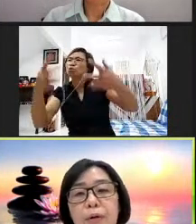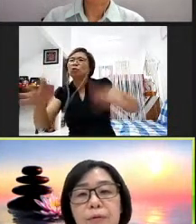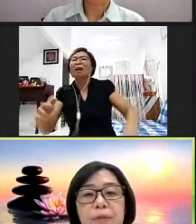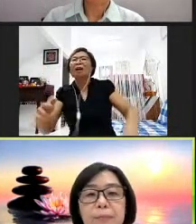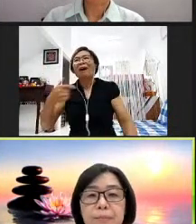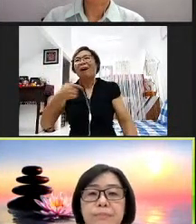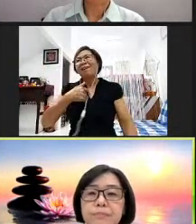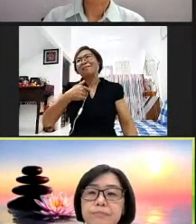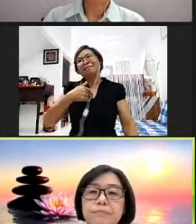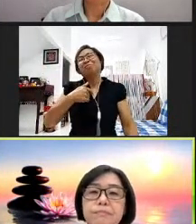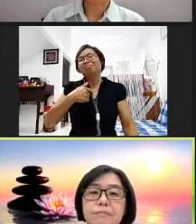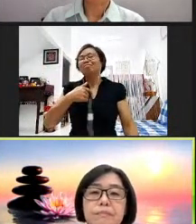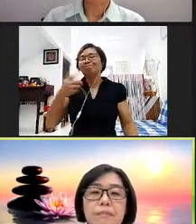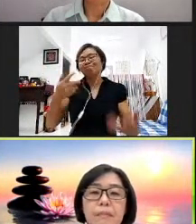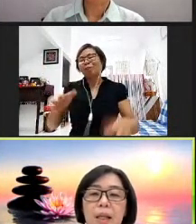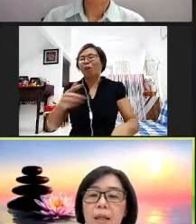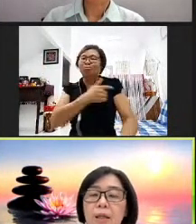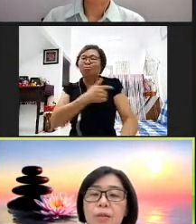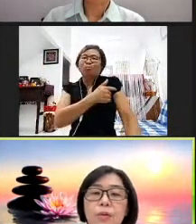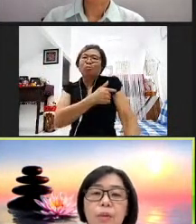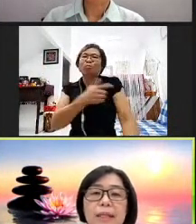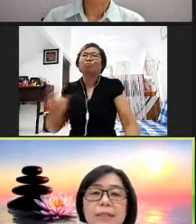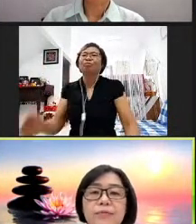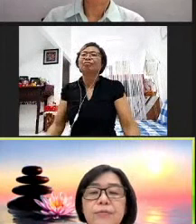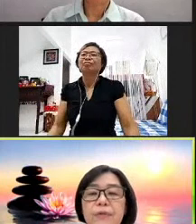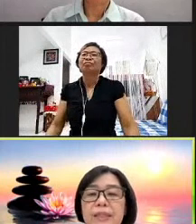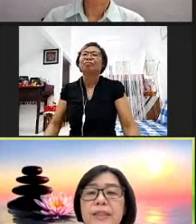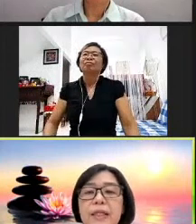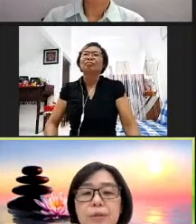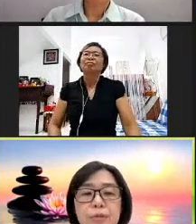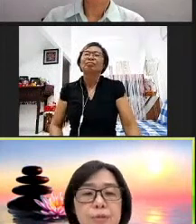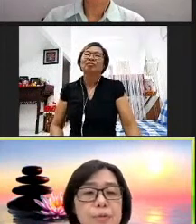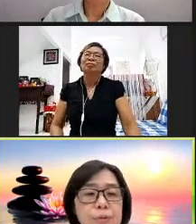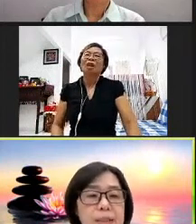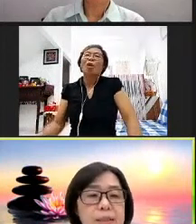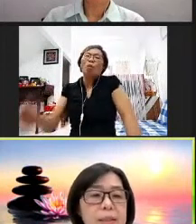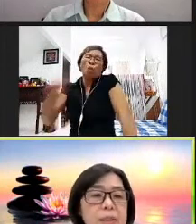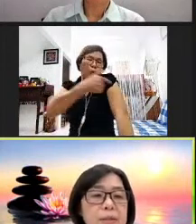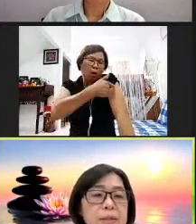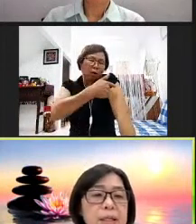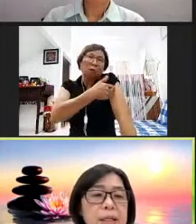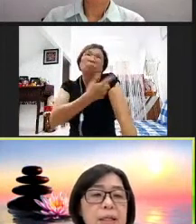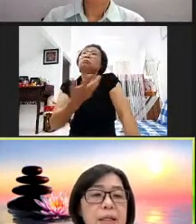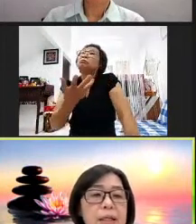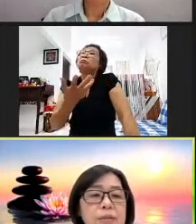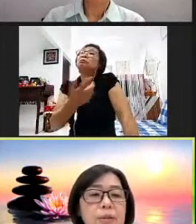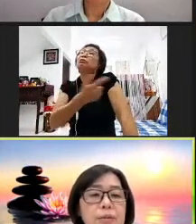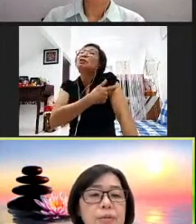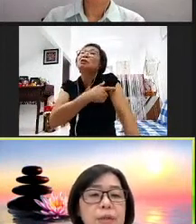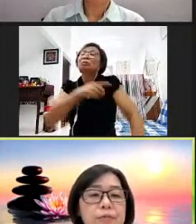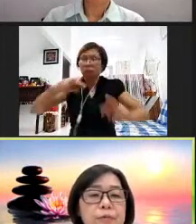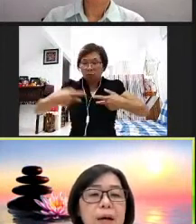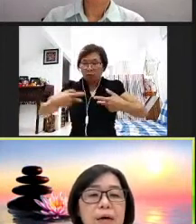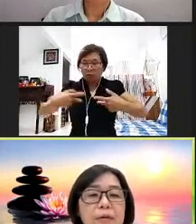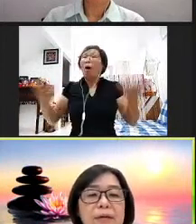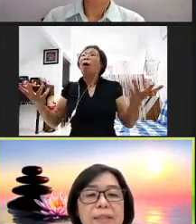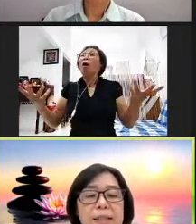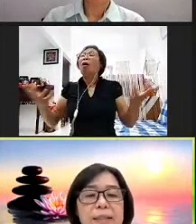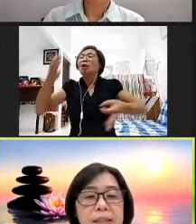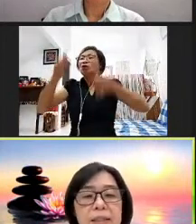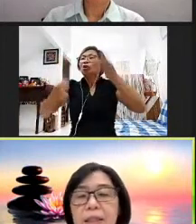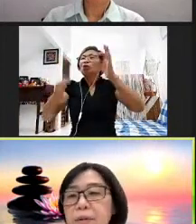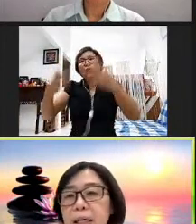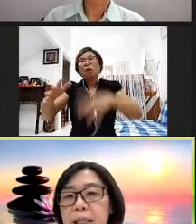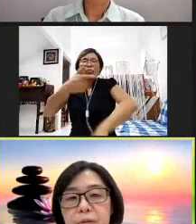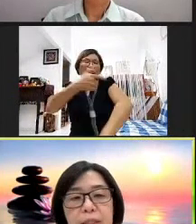also one of them. So what this vaccine can do to us, okay? So if you are